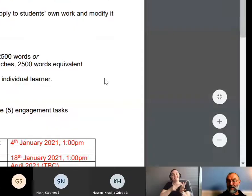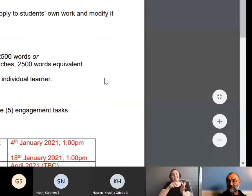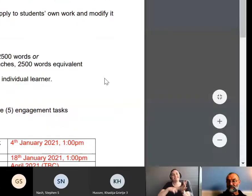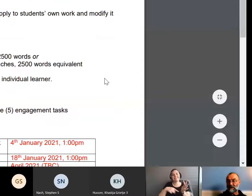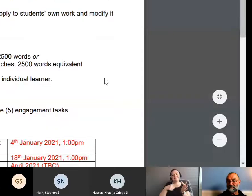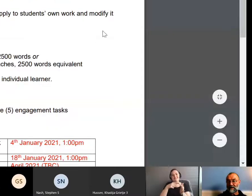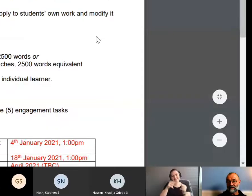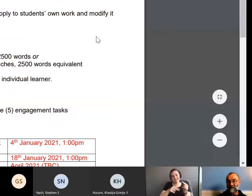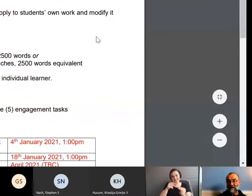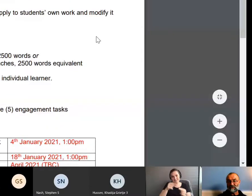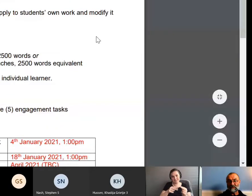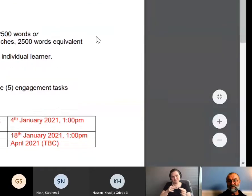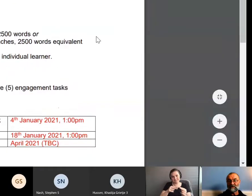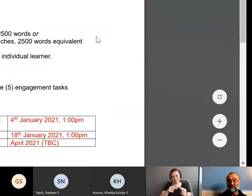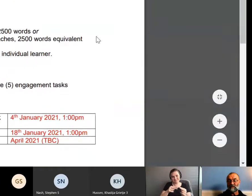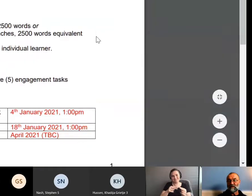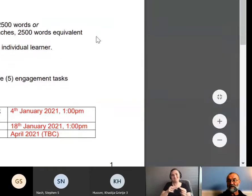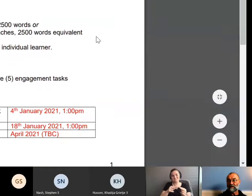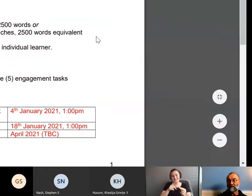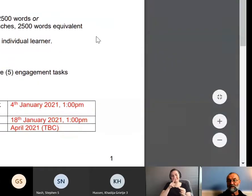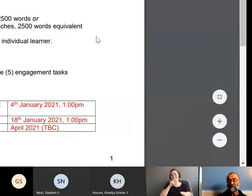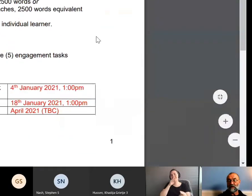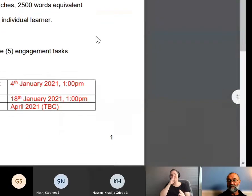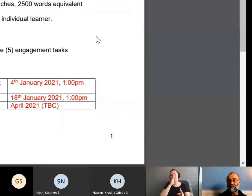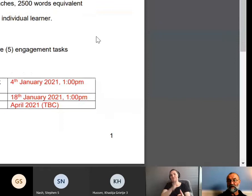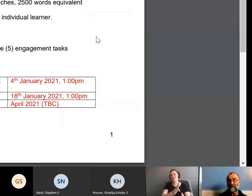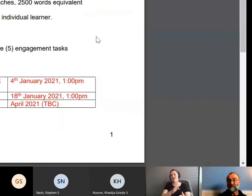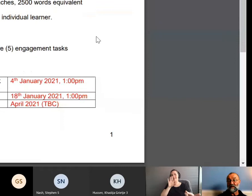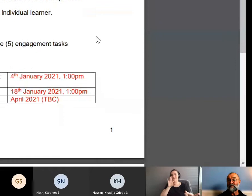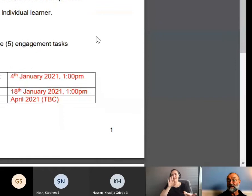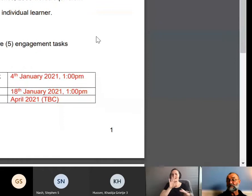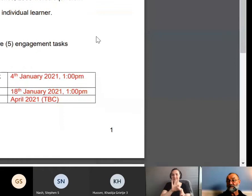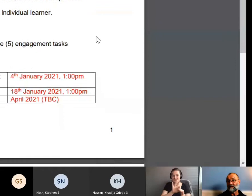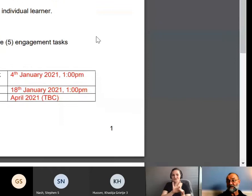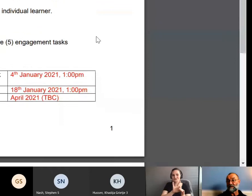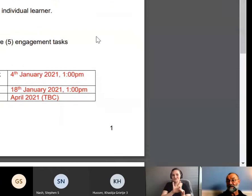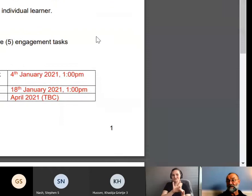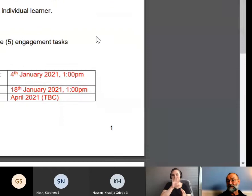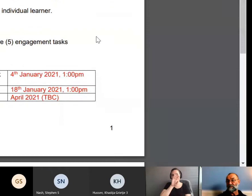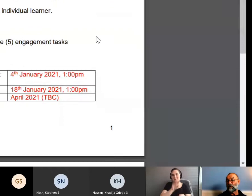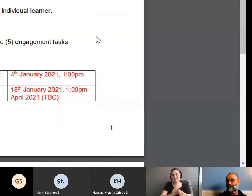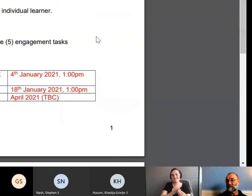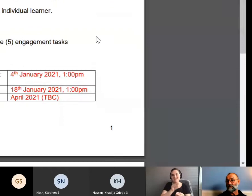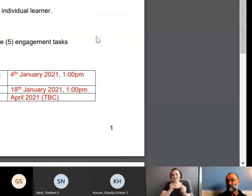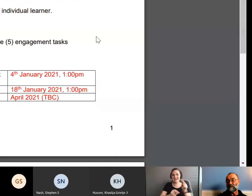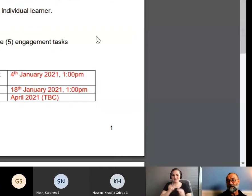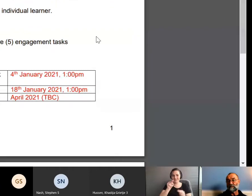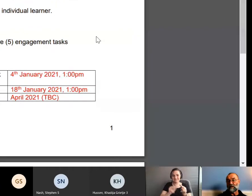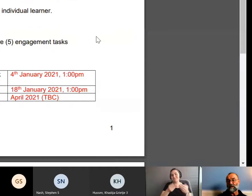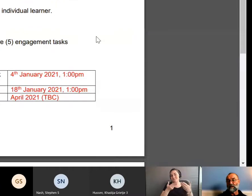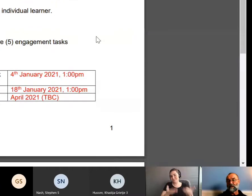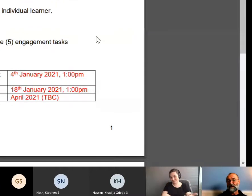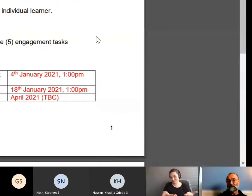The thing that has a direct connection to your final mark is the summative assessment. This is what gives you your final mark.